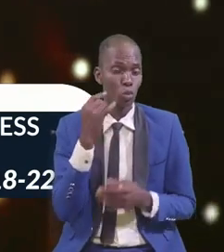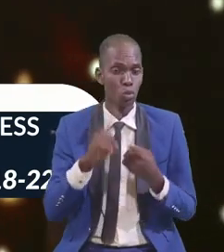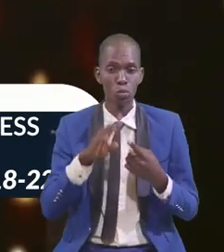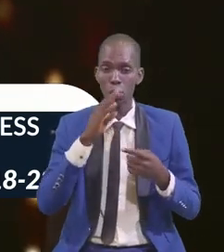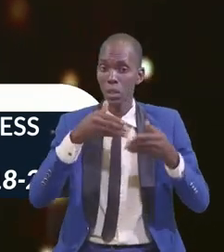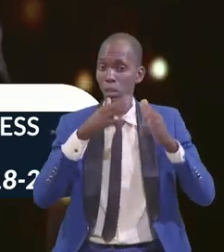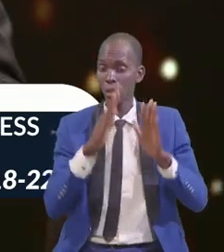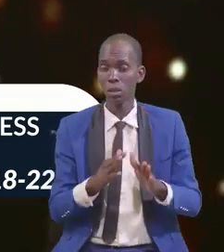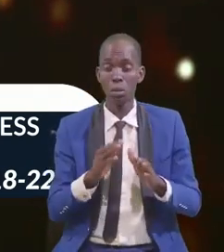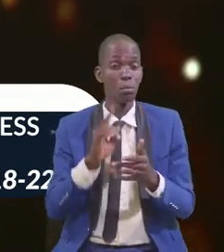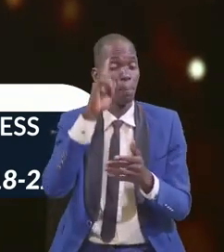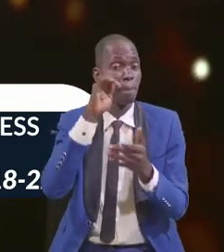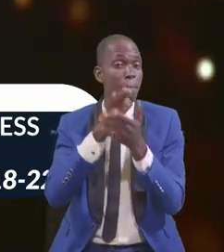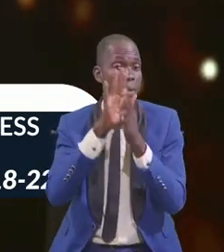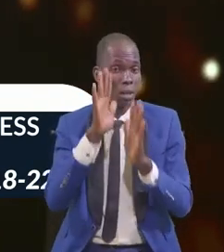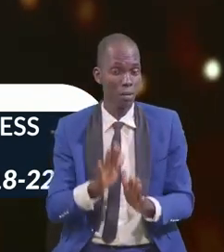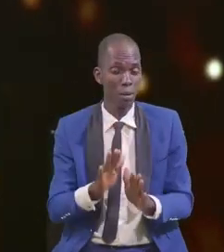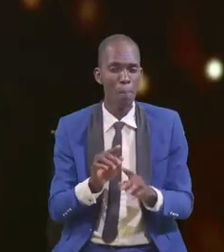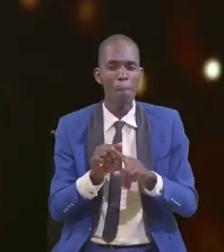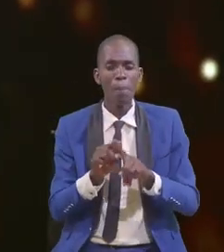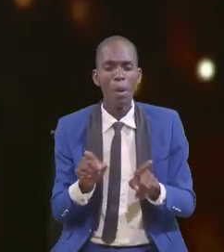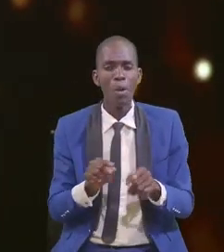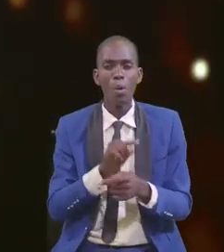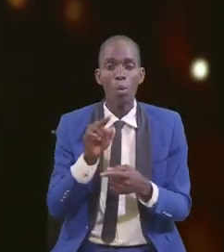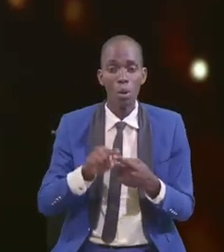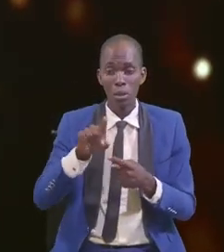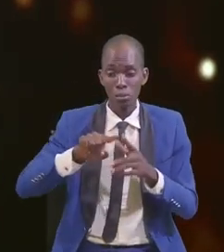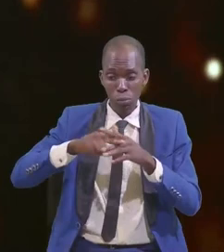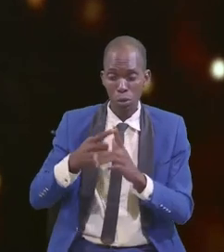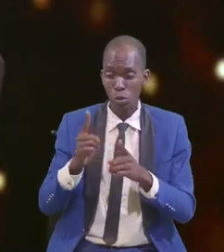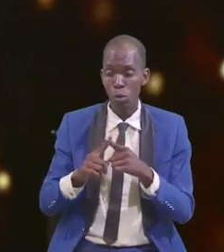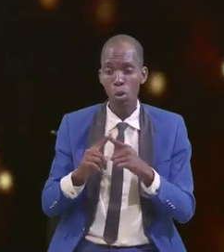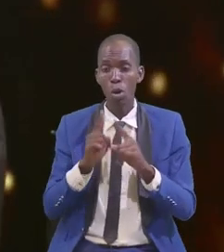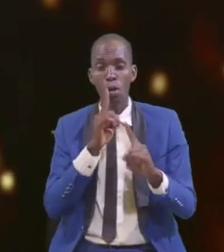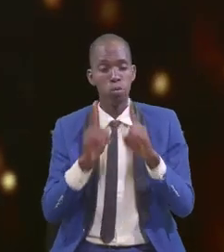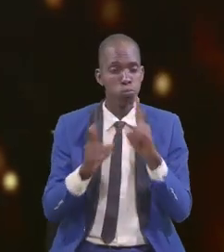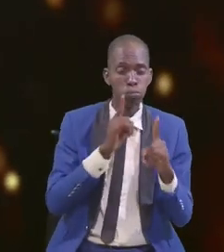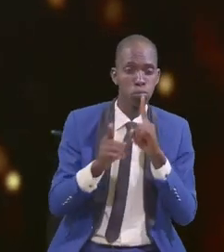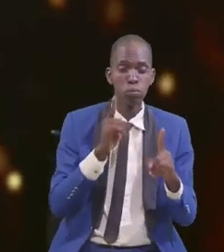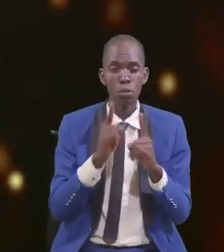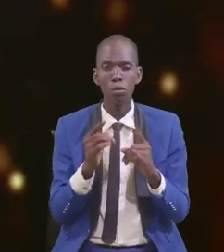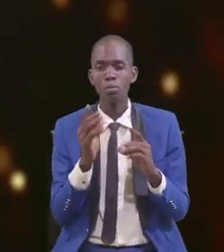believer, and then when he gets talking, foaming out